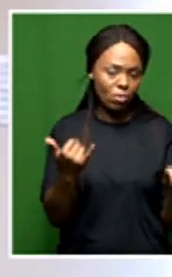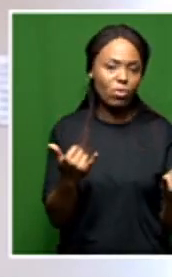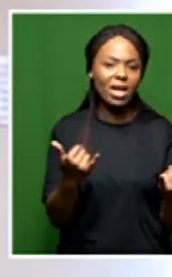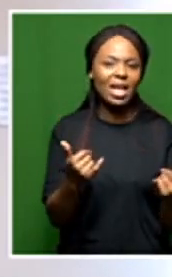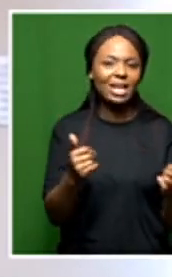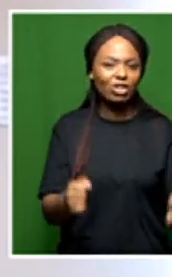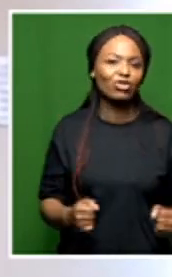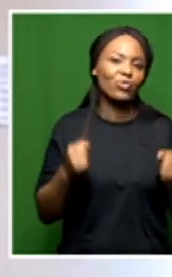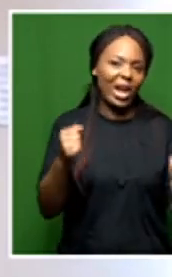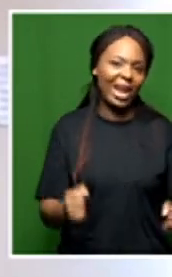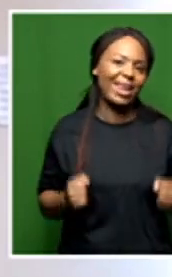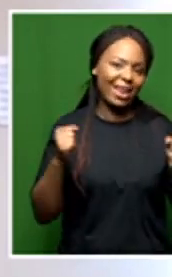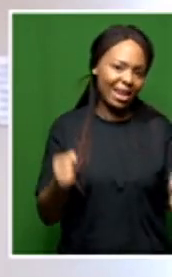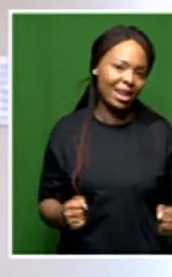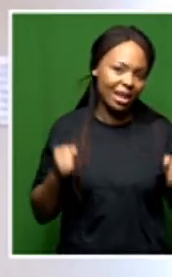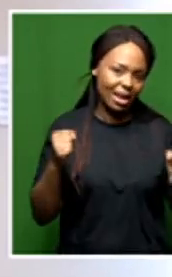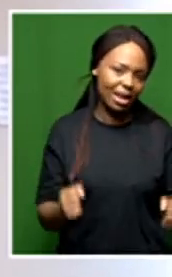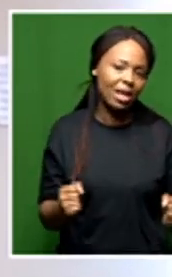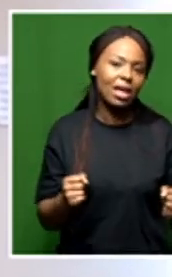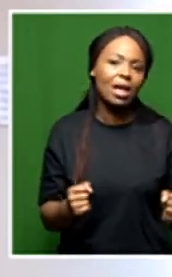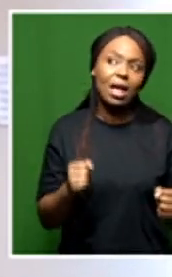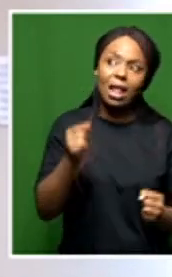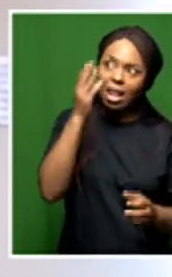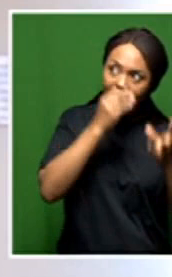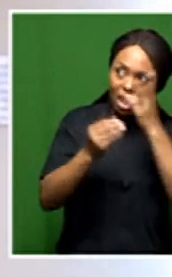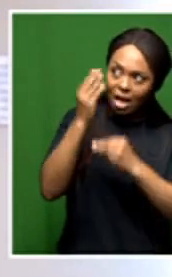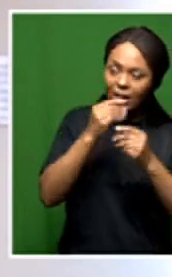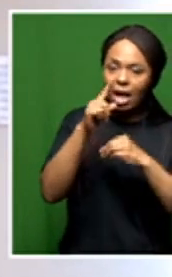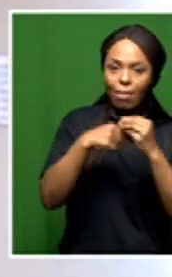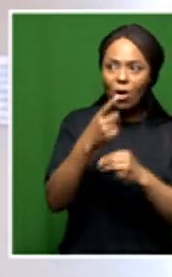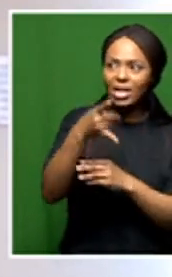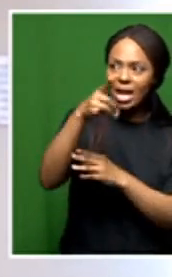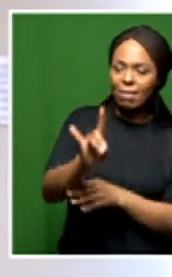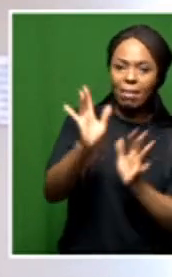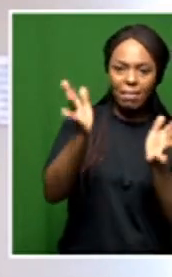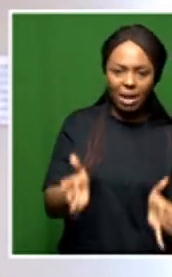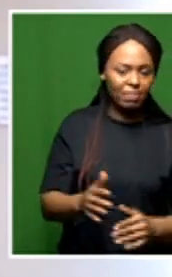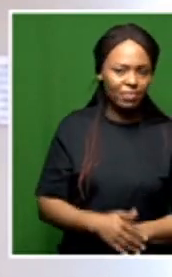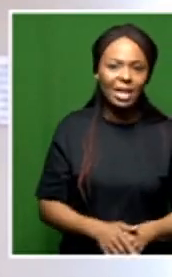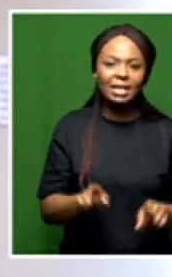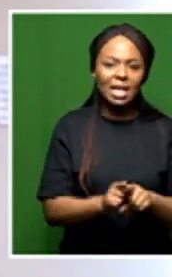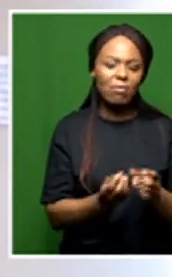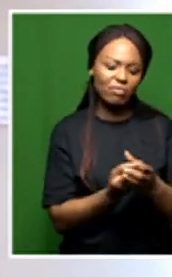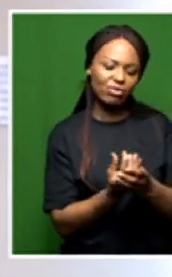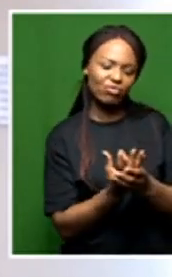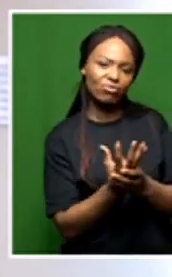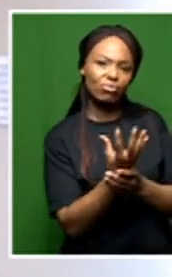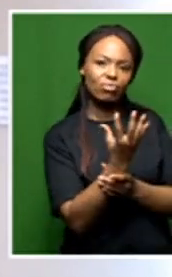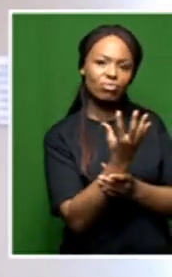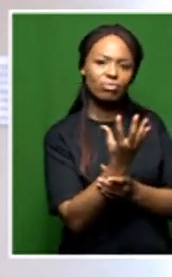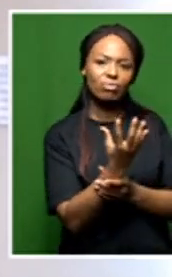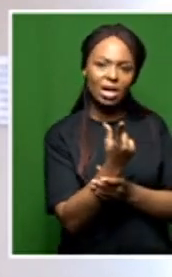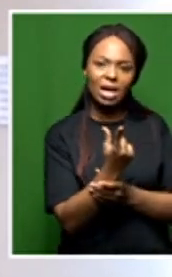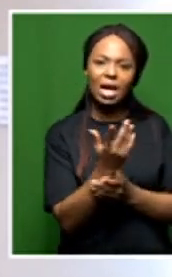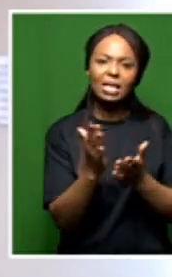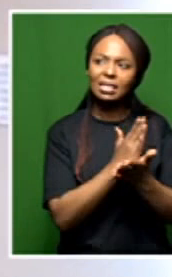trails which you learn not only about animals, but indigenous plants and other species of trees, which you only find in South